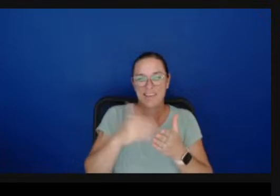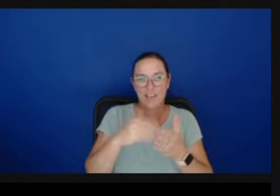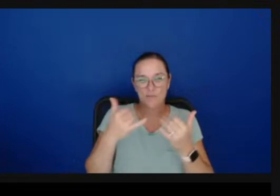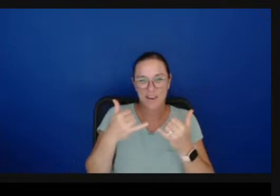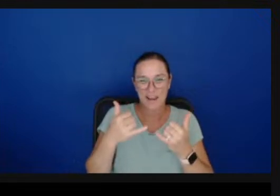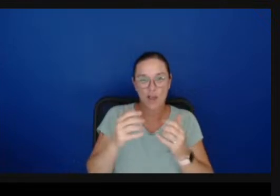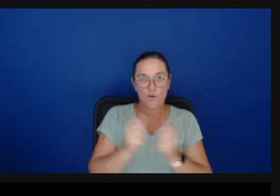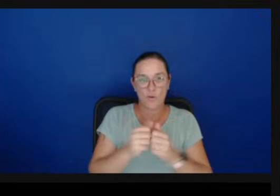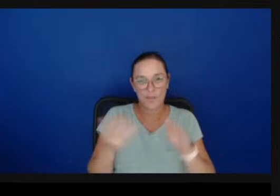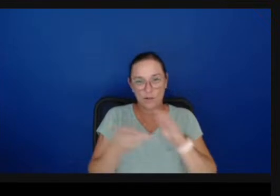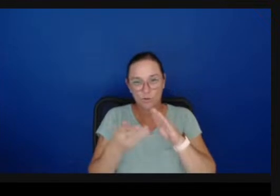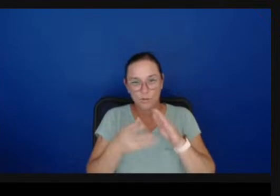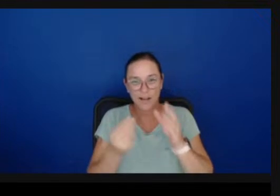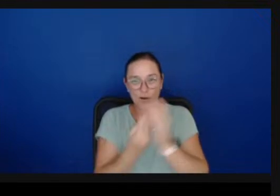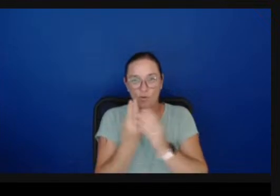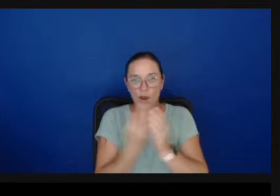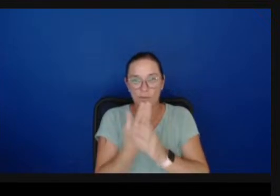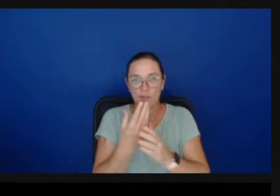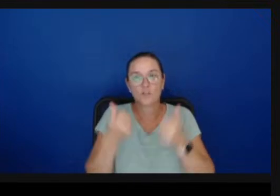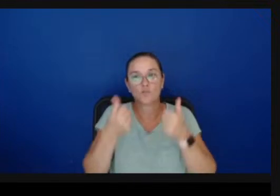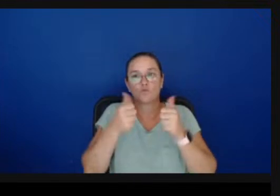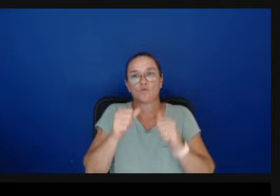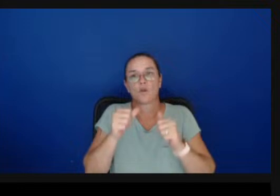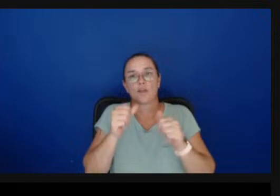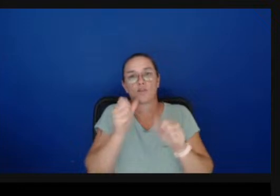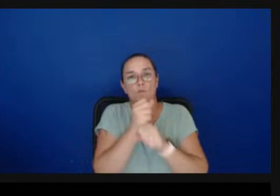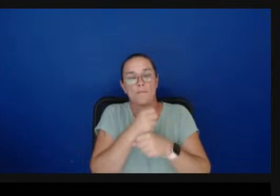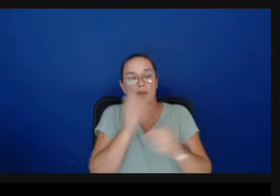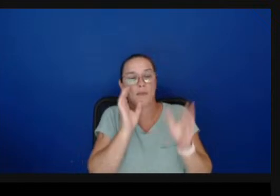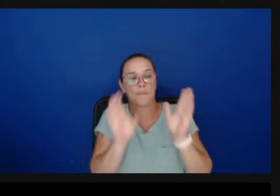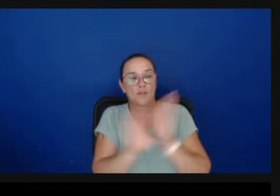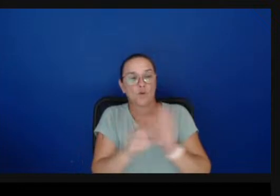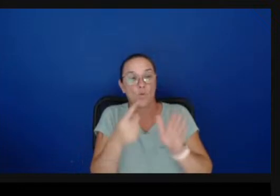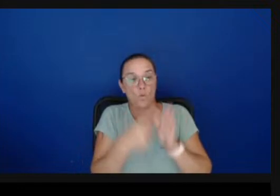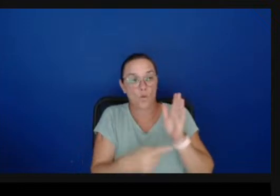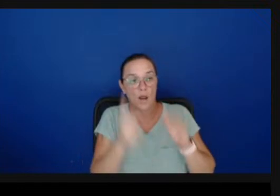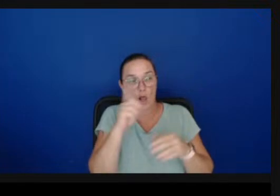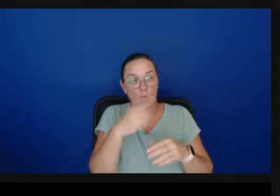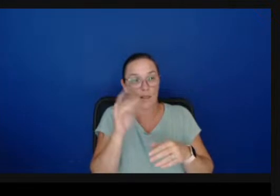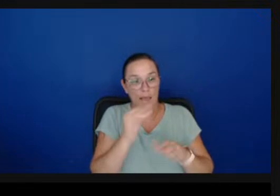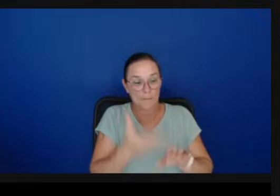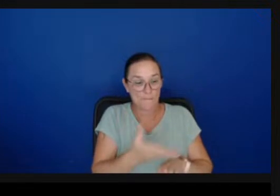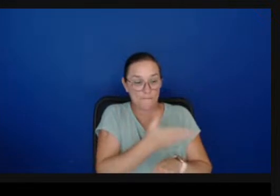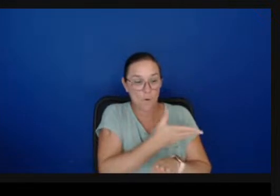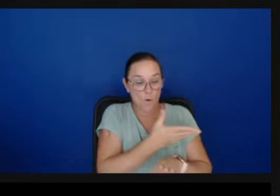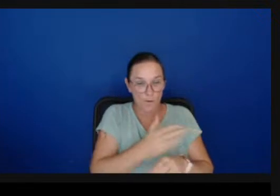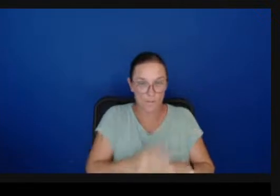and eruption, trying to image what the rift zone looked like before that, and the entire summit area as well.